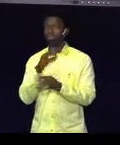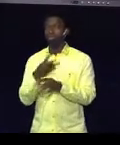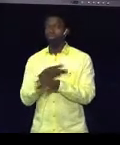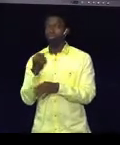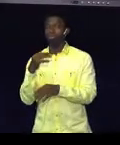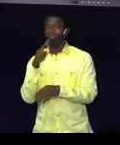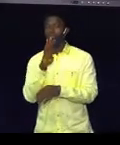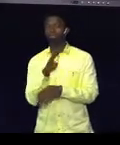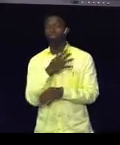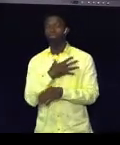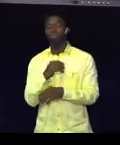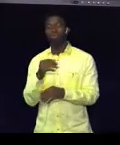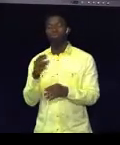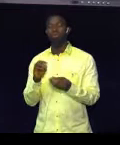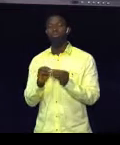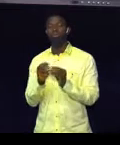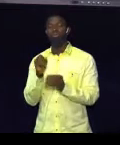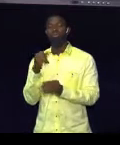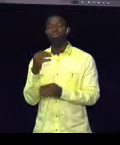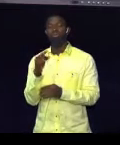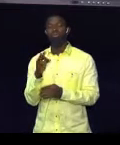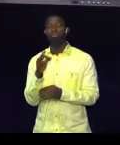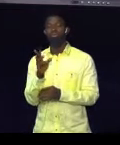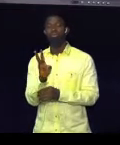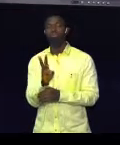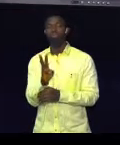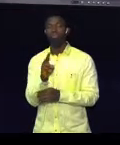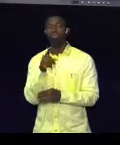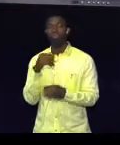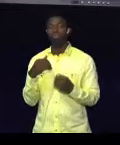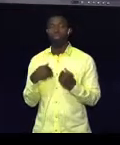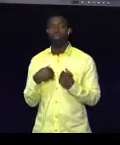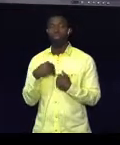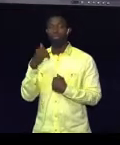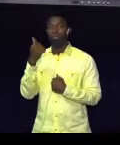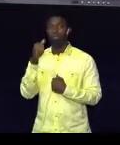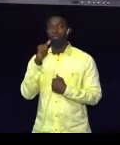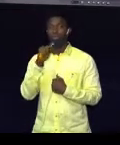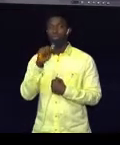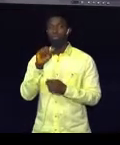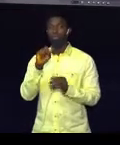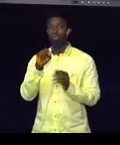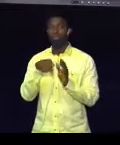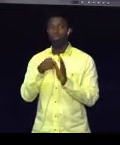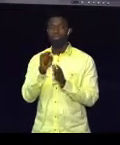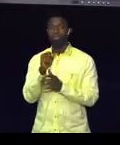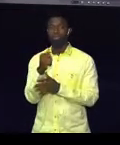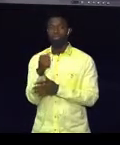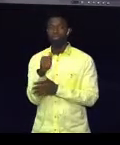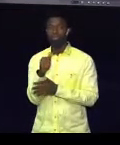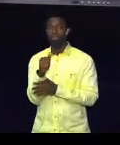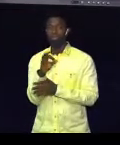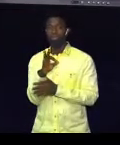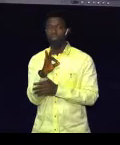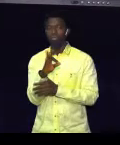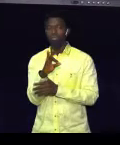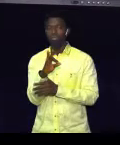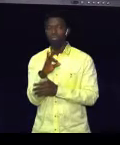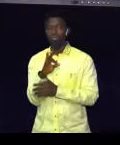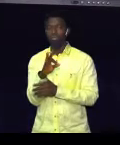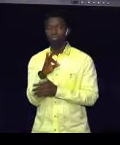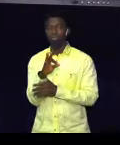are multiples of 4 and that are multiples of 6. You have 10 seconds and I'll count.